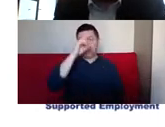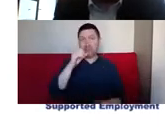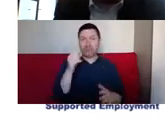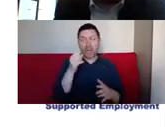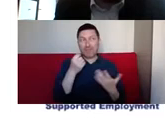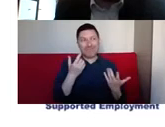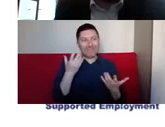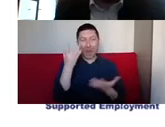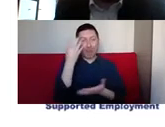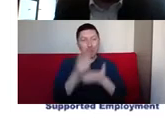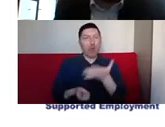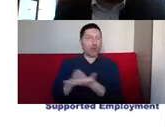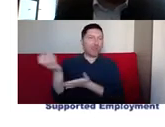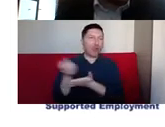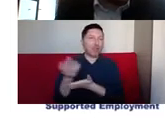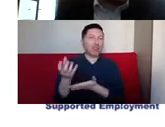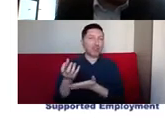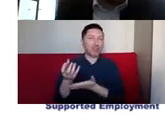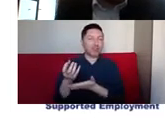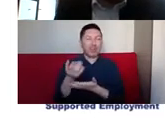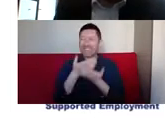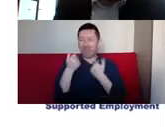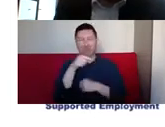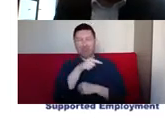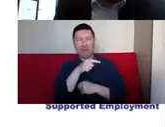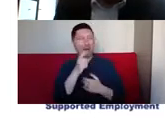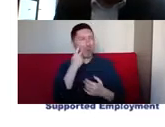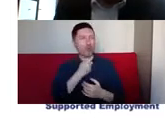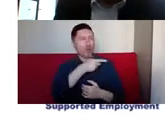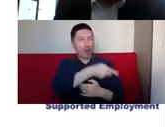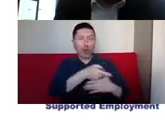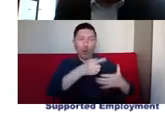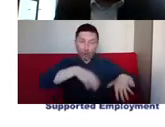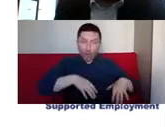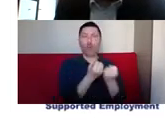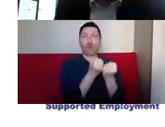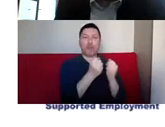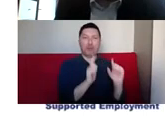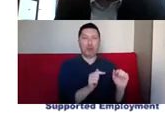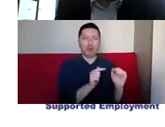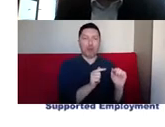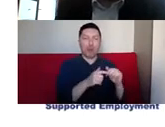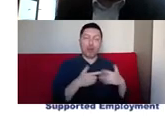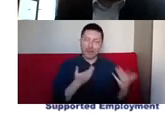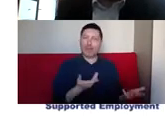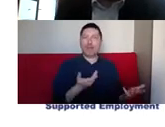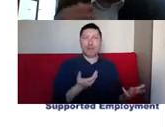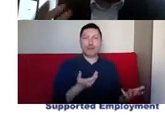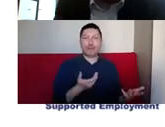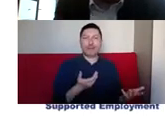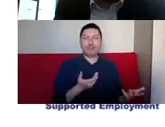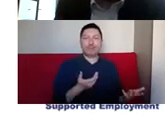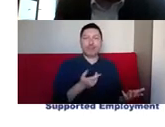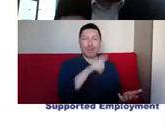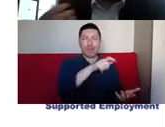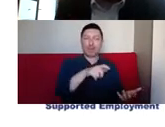businesses. They're always finding solutions. But also on the other hand, also job seekers with disabilities, their